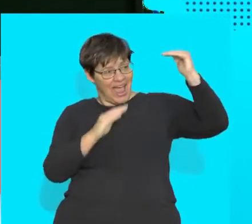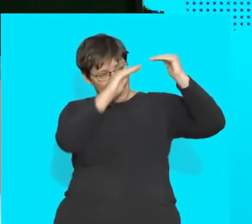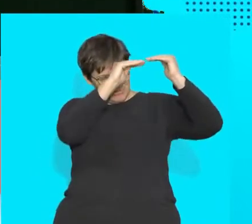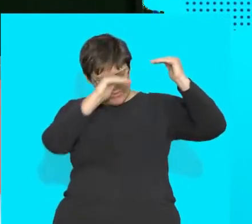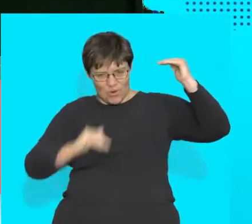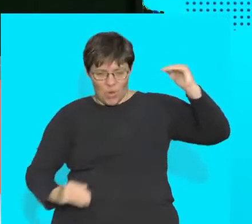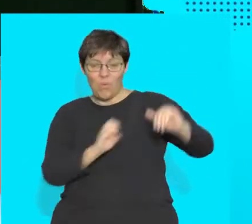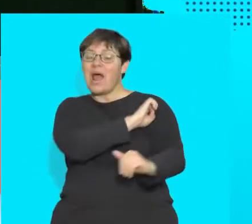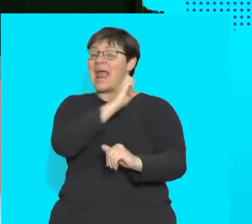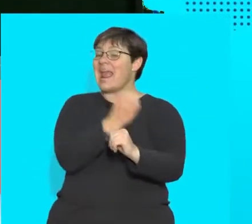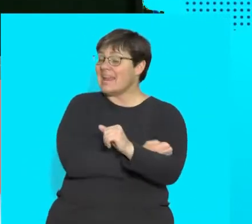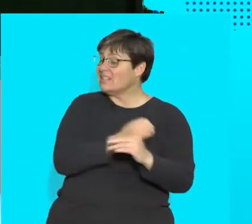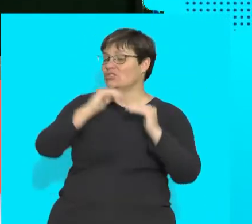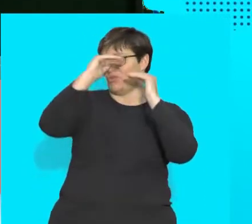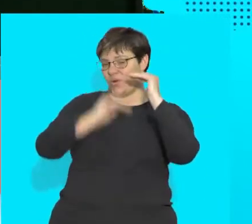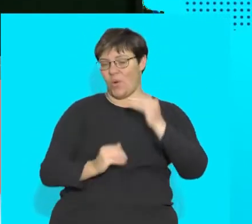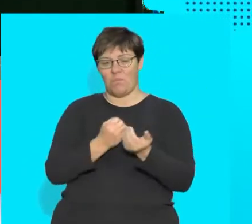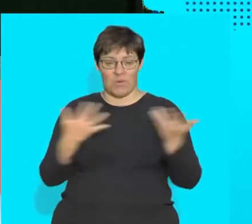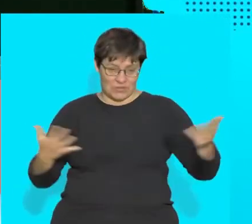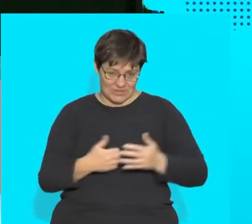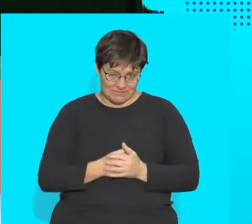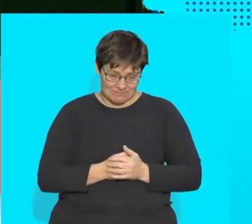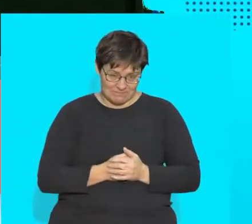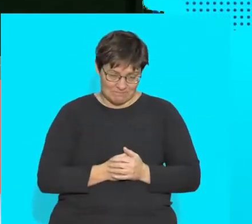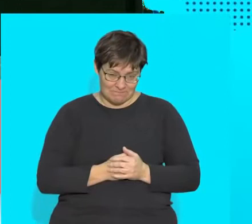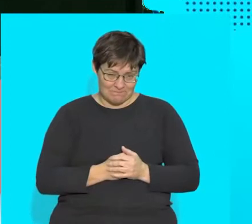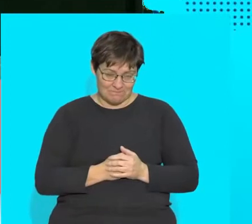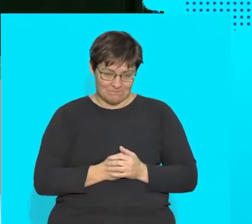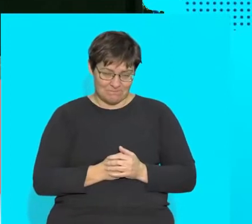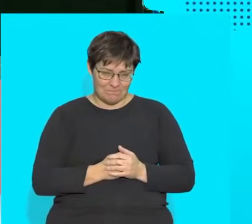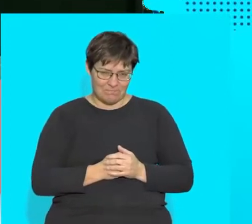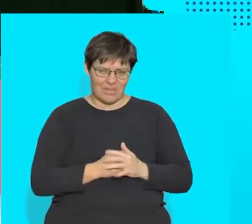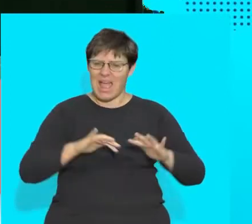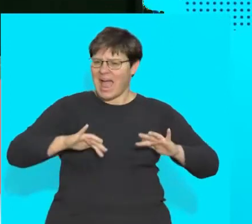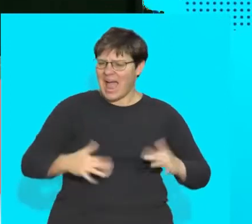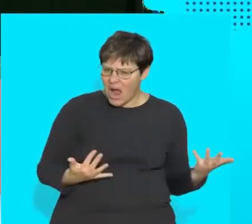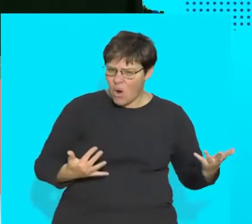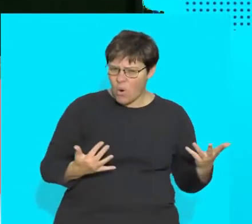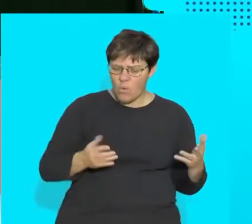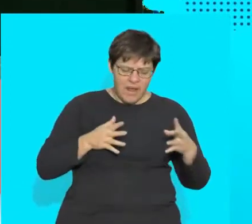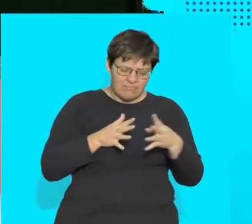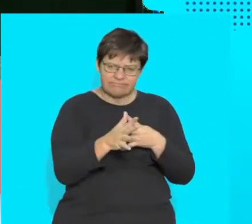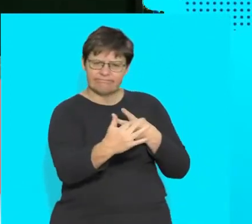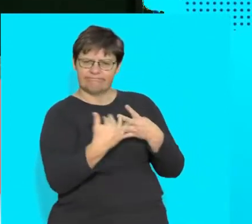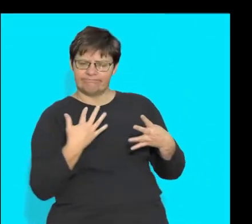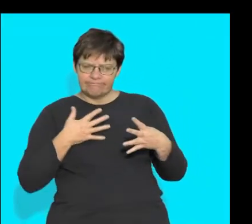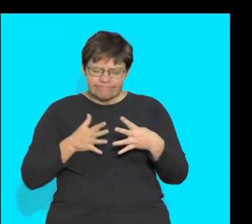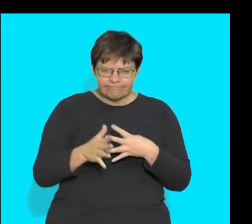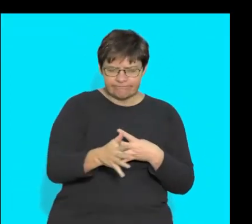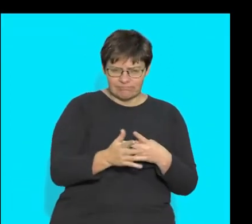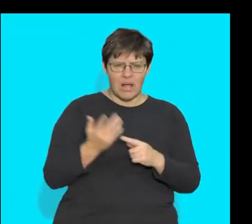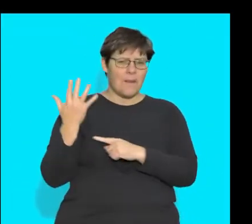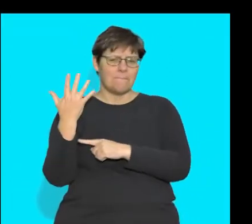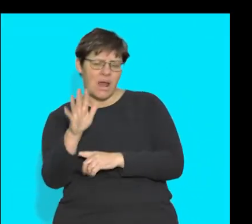less energy we can use, that's going to be far more efficient. So how do I move things in and out, right, of